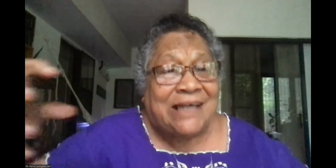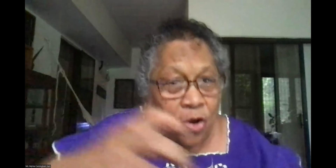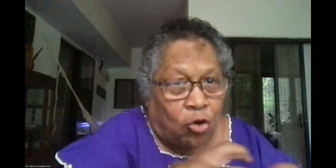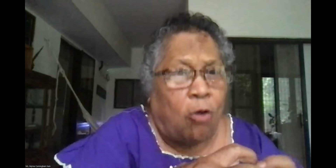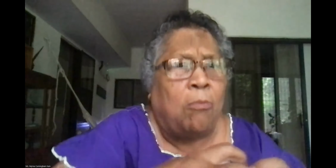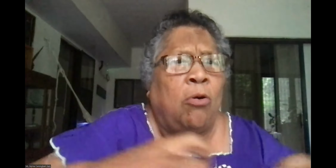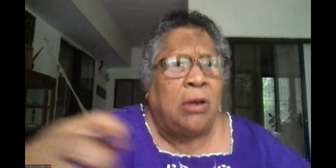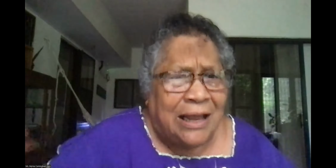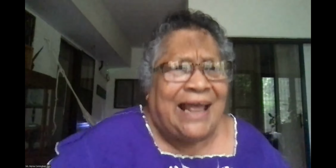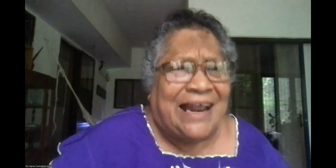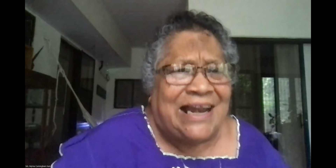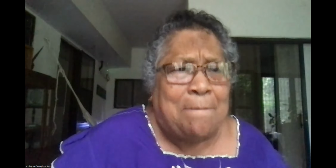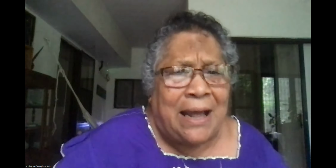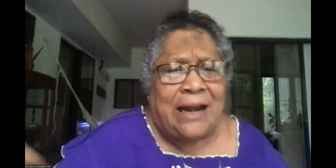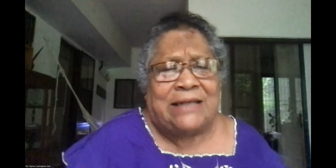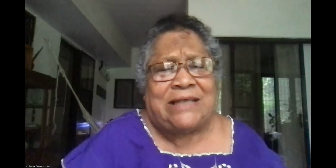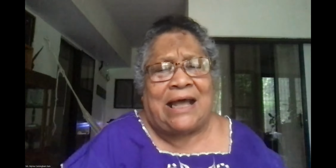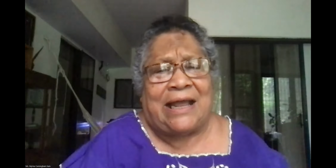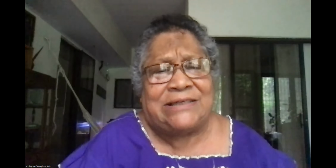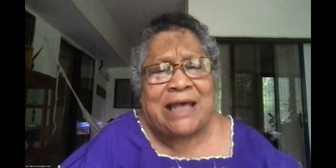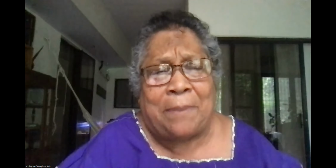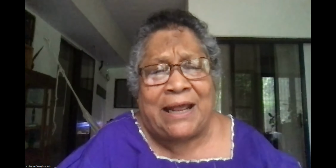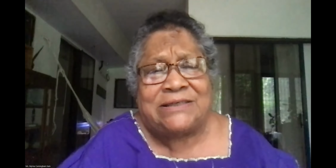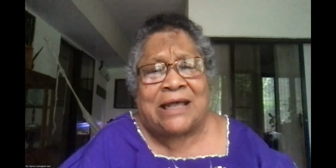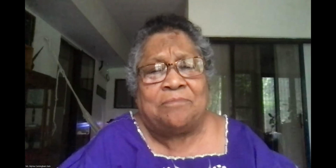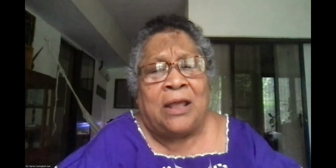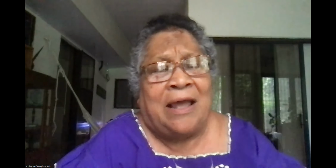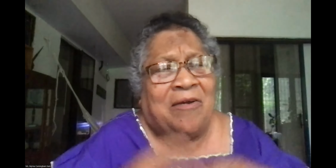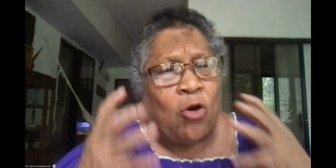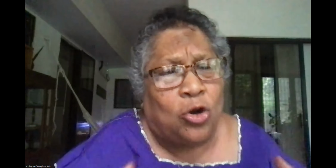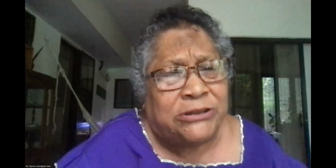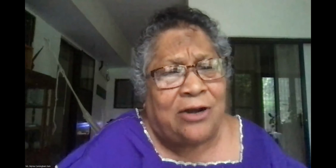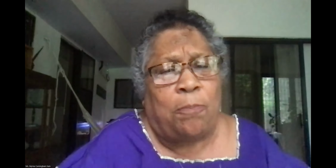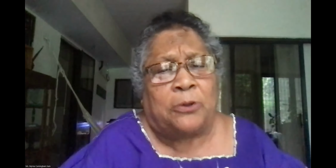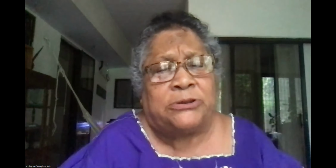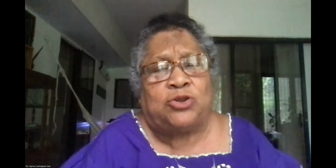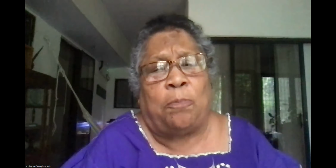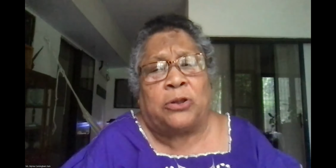to health first through their traditional doctors. So how to